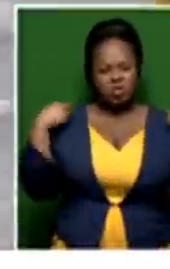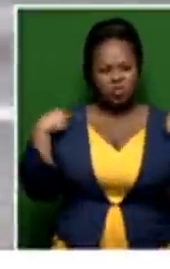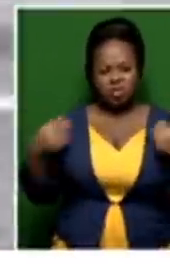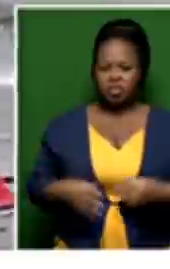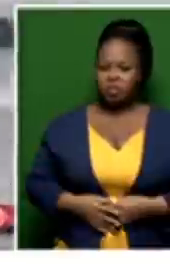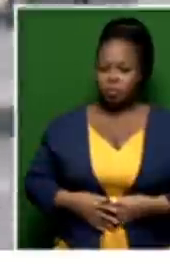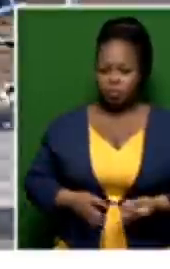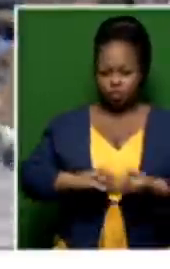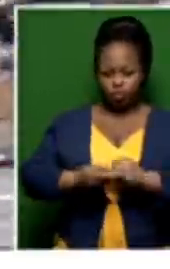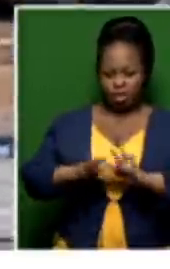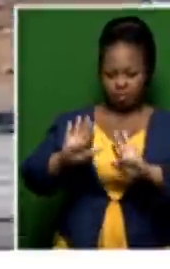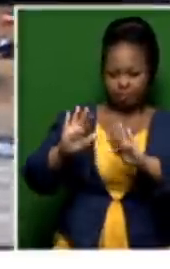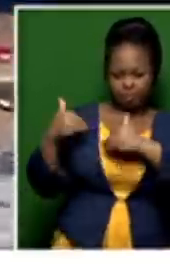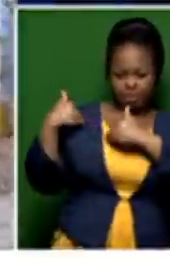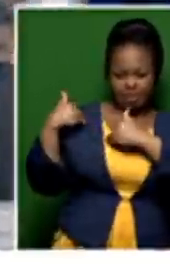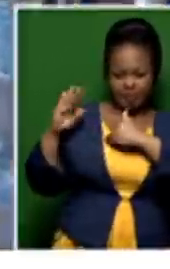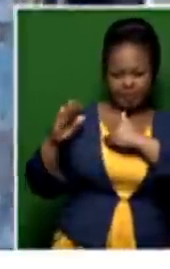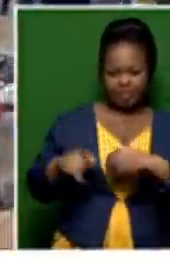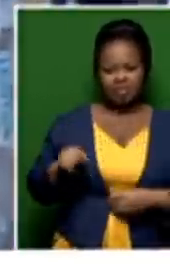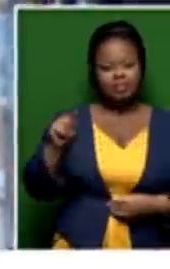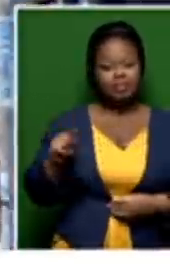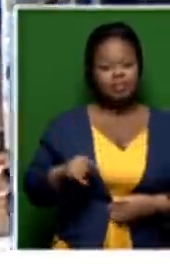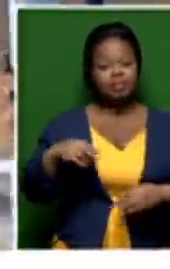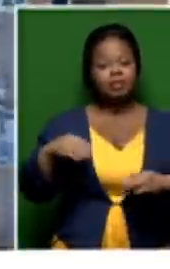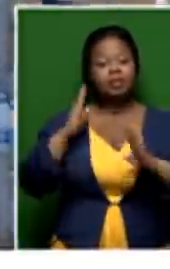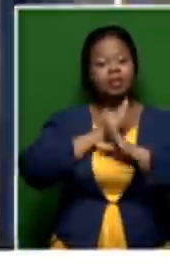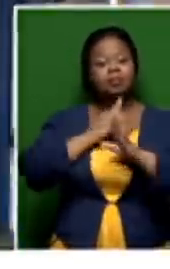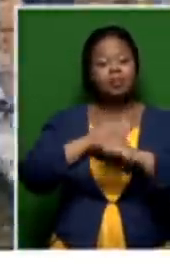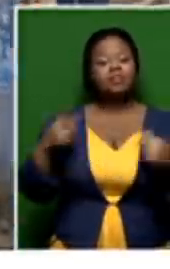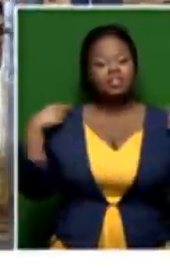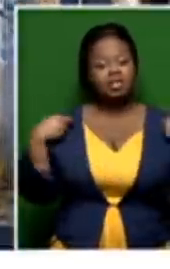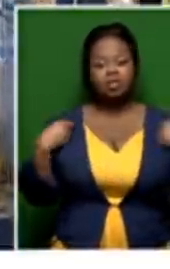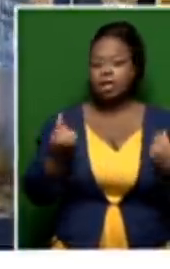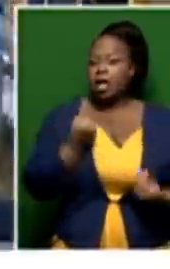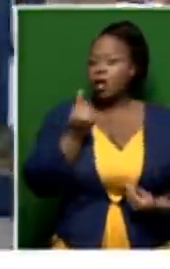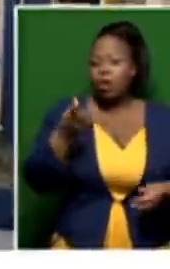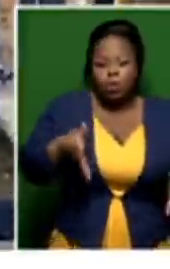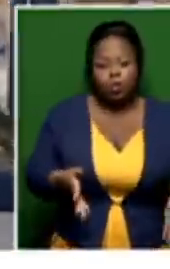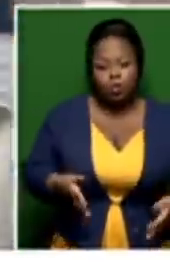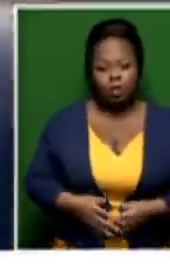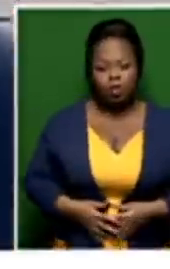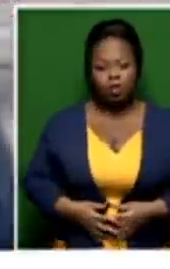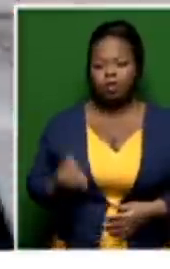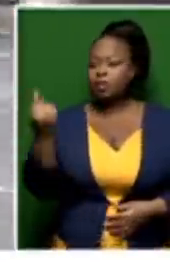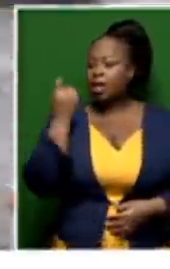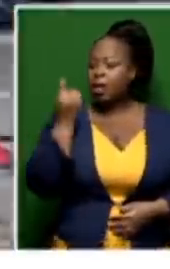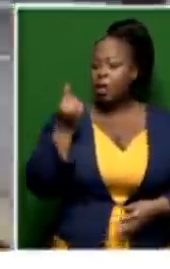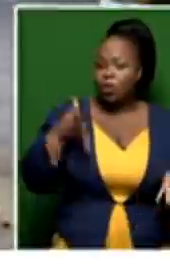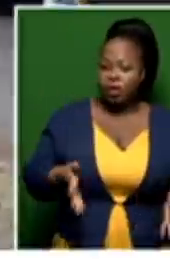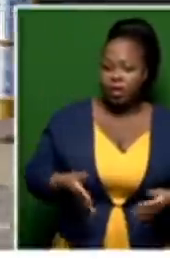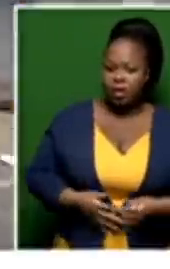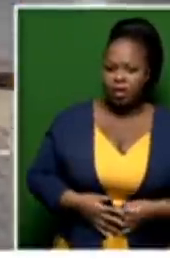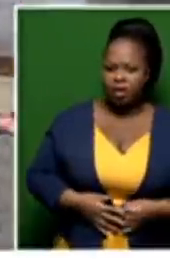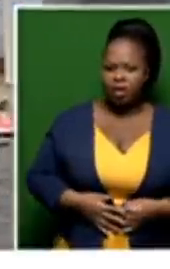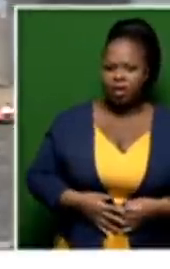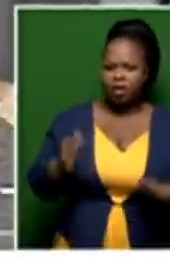We're also just trying to remain a bit safe. So this private security guard is on his own at this particular point. This right here at